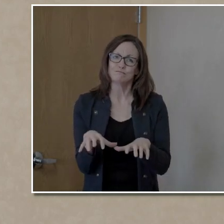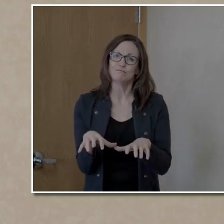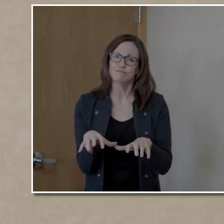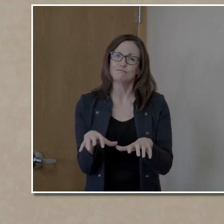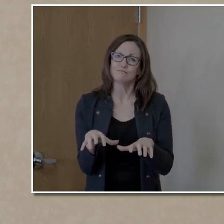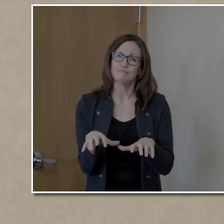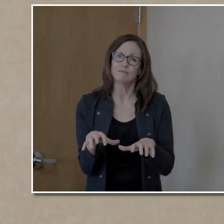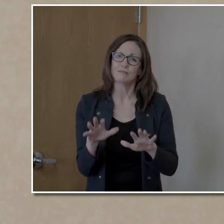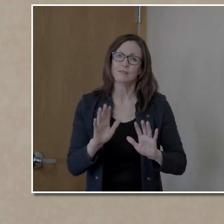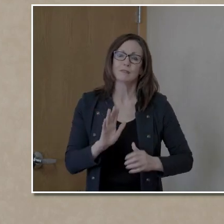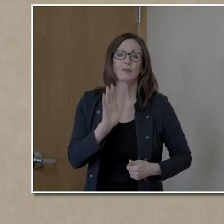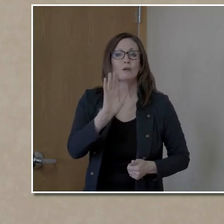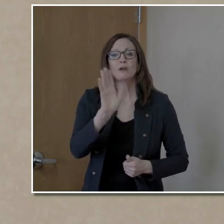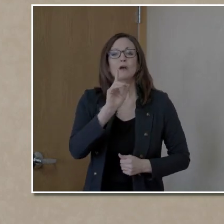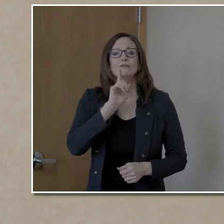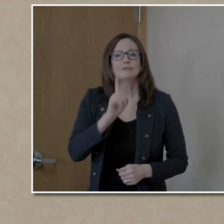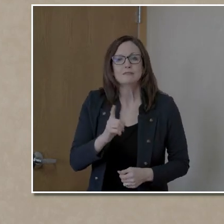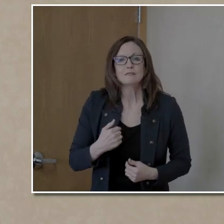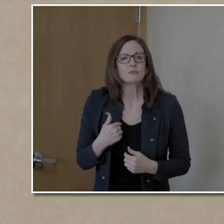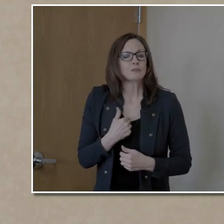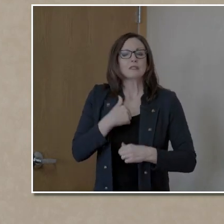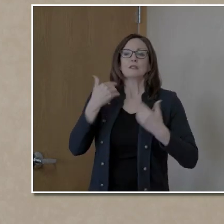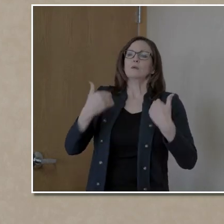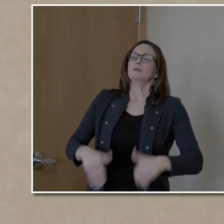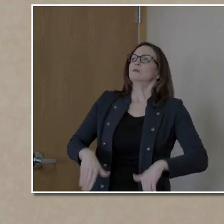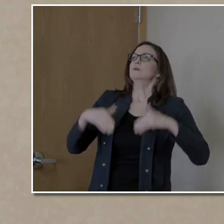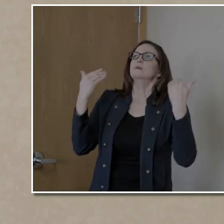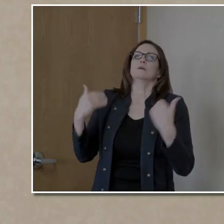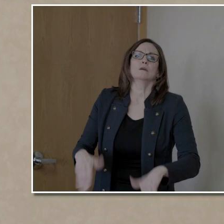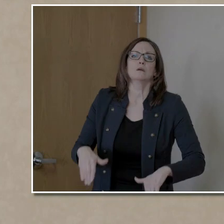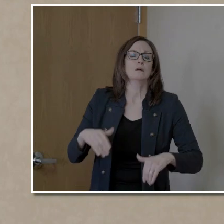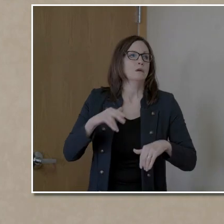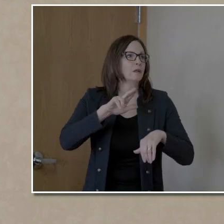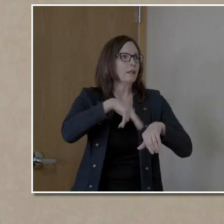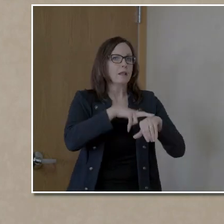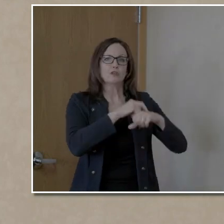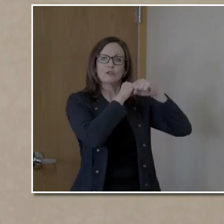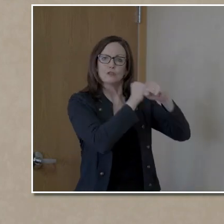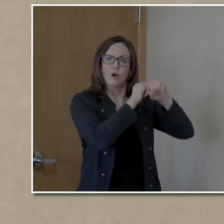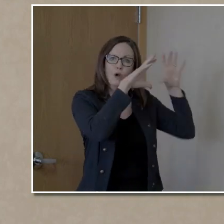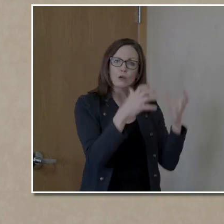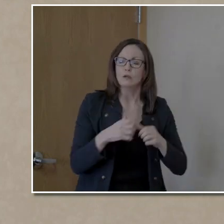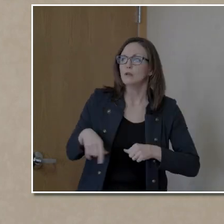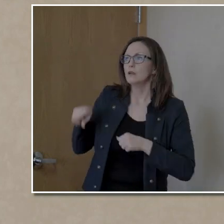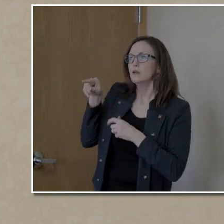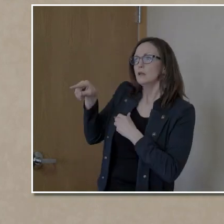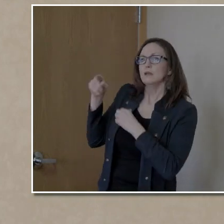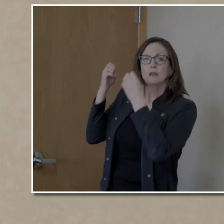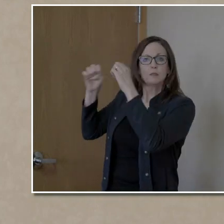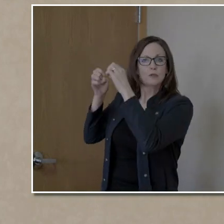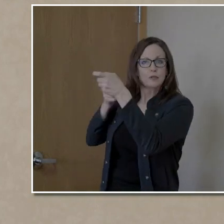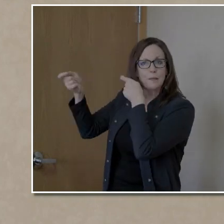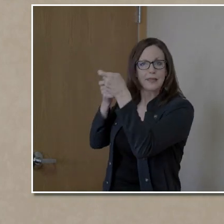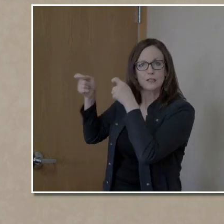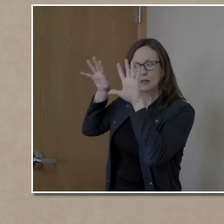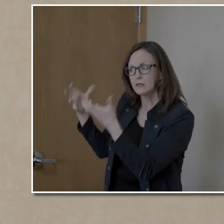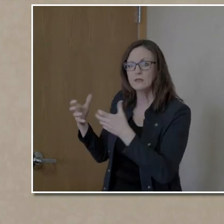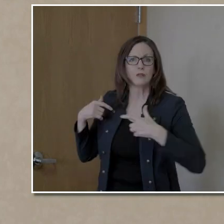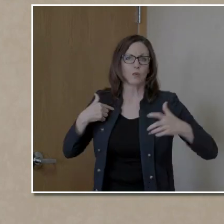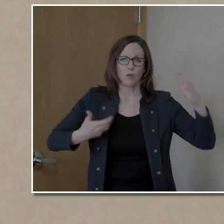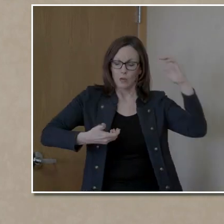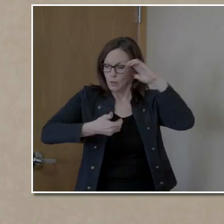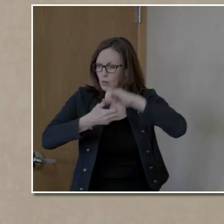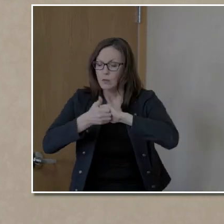recap other completed Wisconsin National Guard missions, we mobilized more than 2,400 citizen soldiers and airmen to serve as